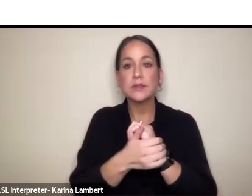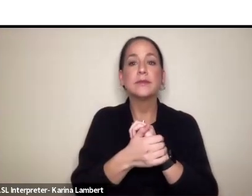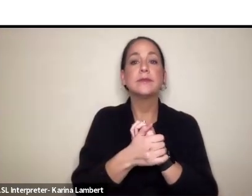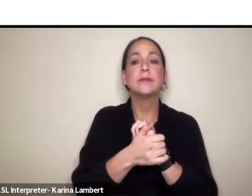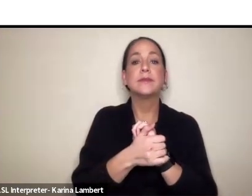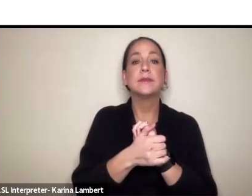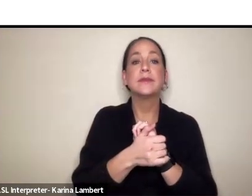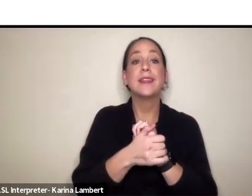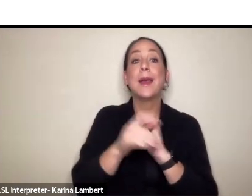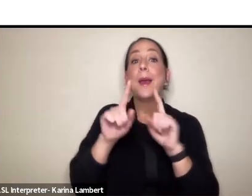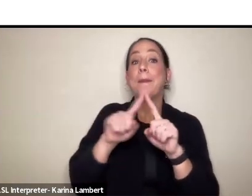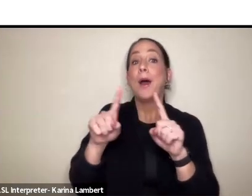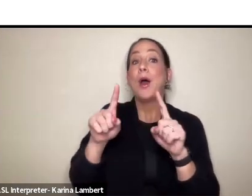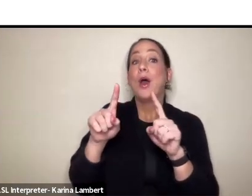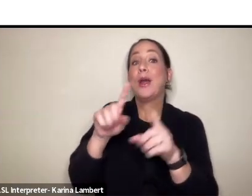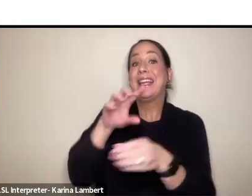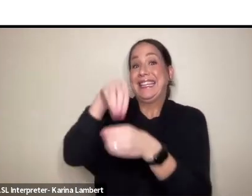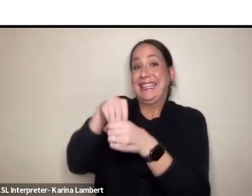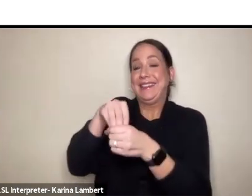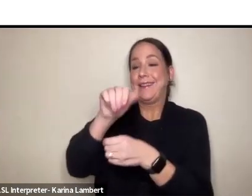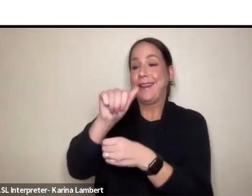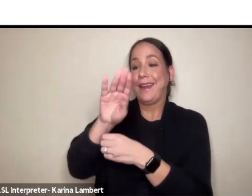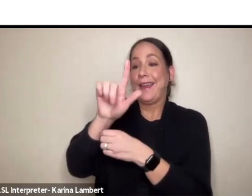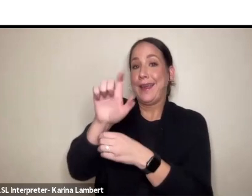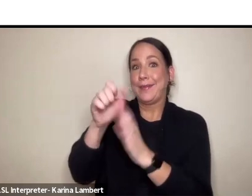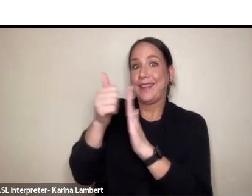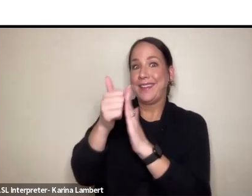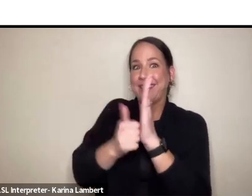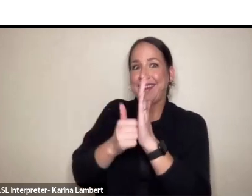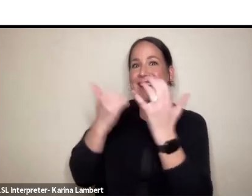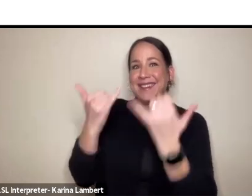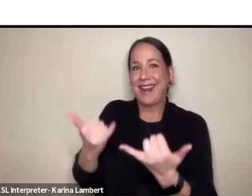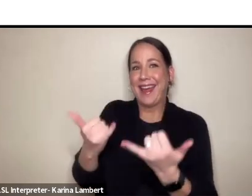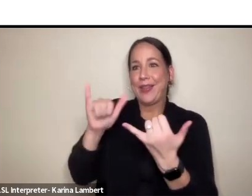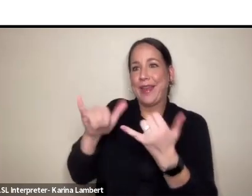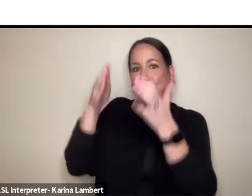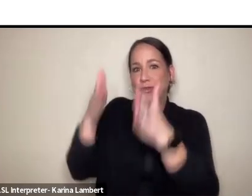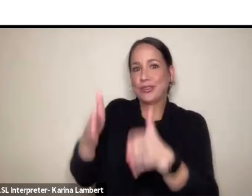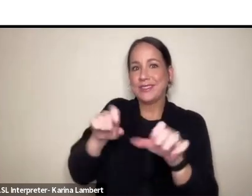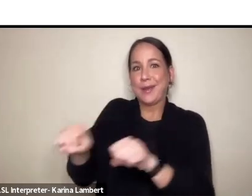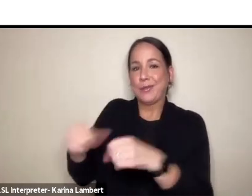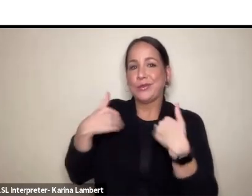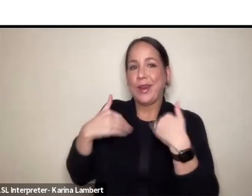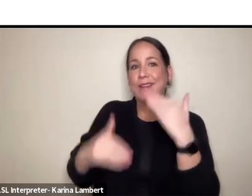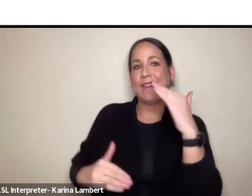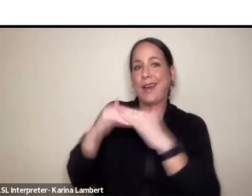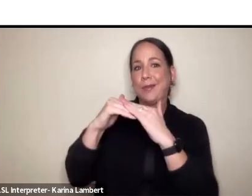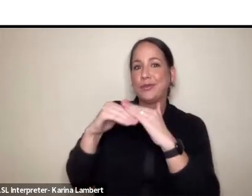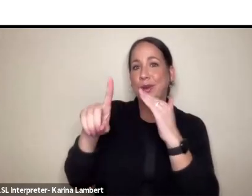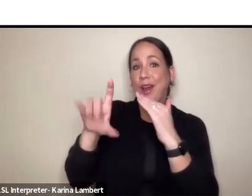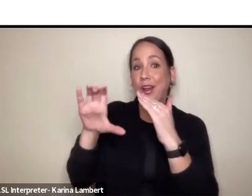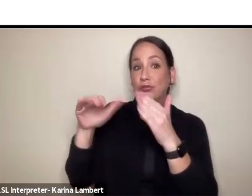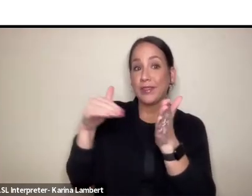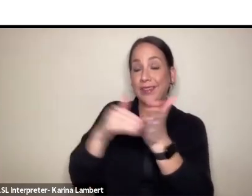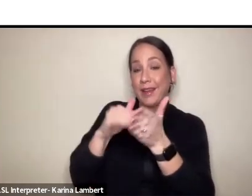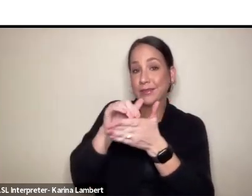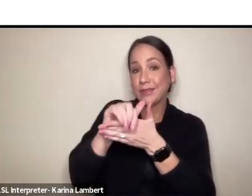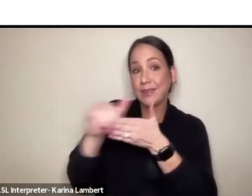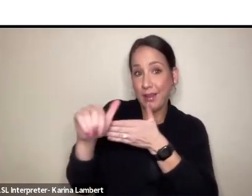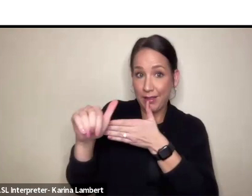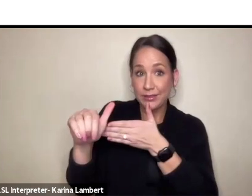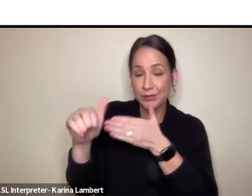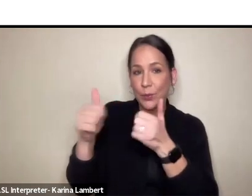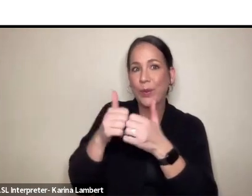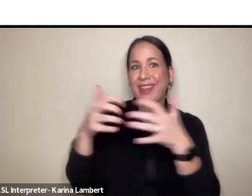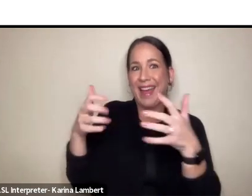Within an ABLE account, that person is now able to have up to $100,000 in the ABLE account without impacting those